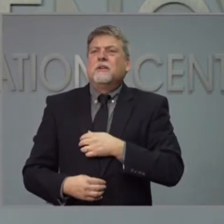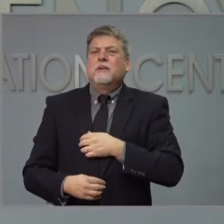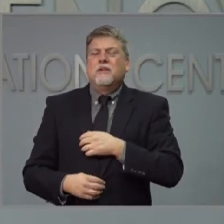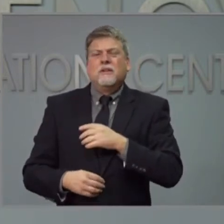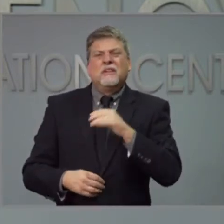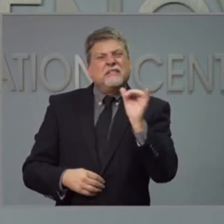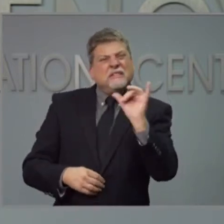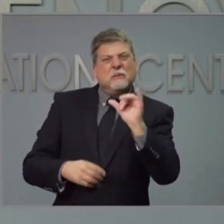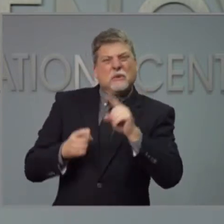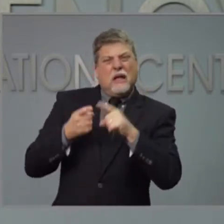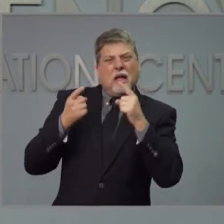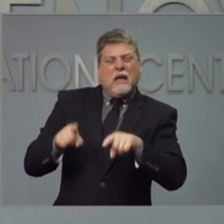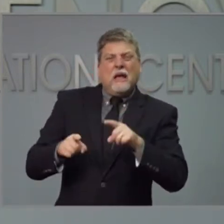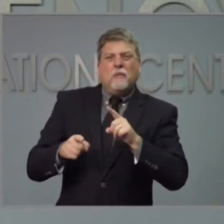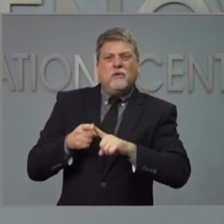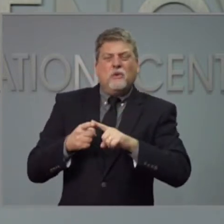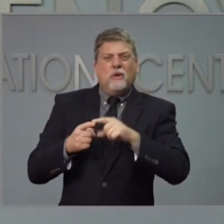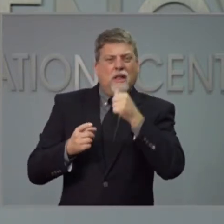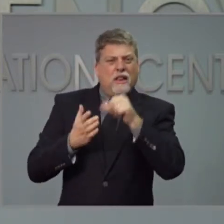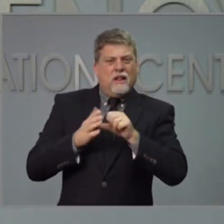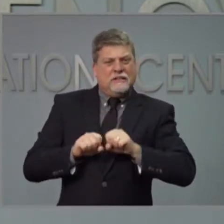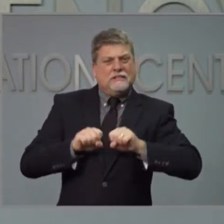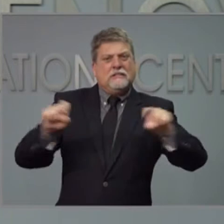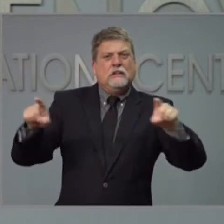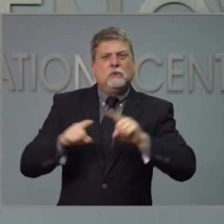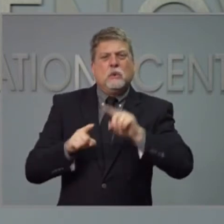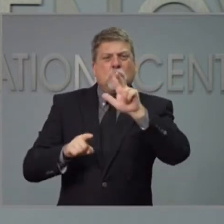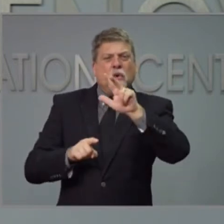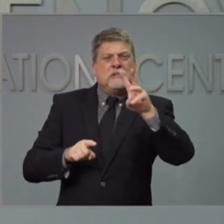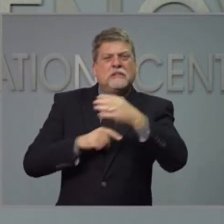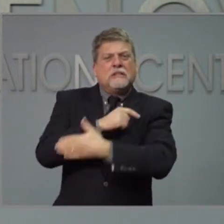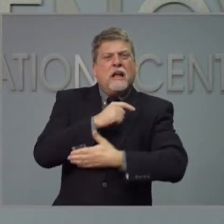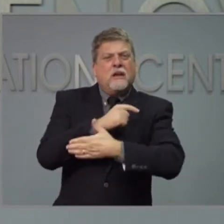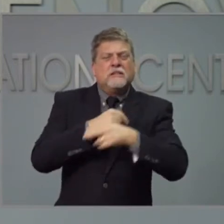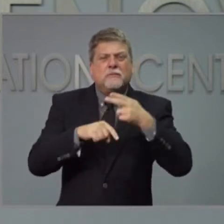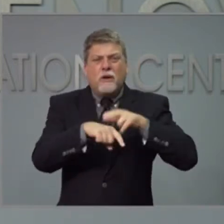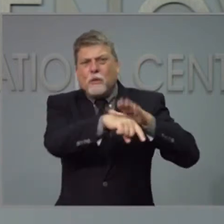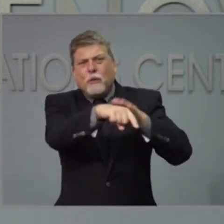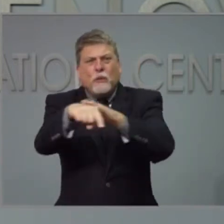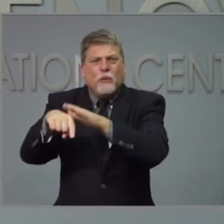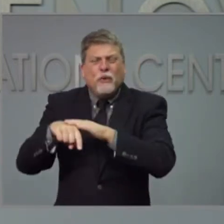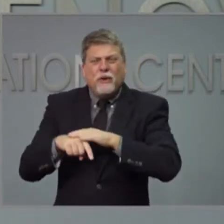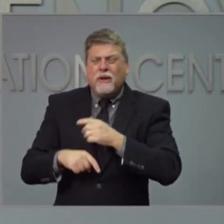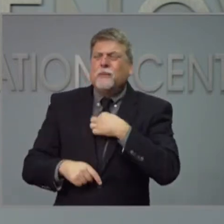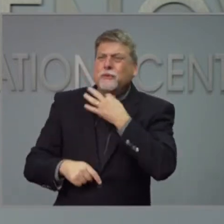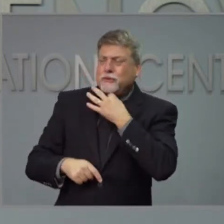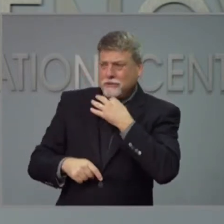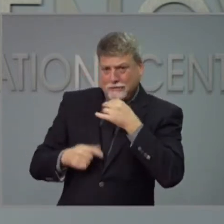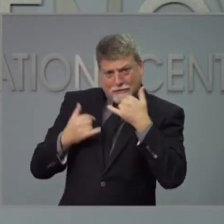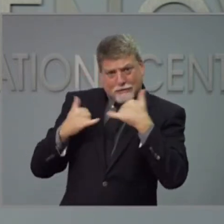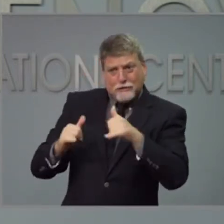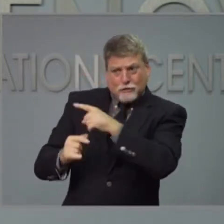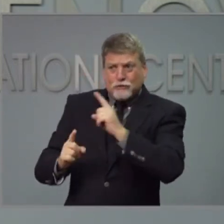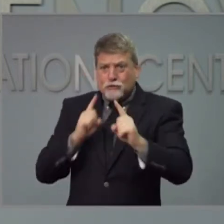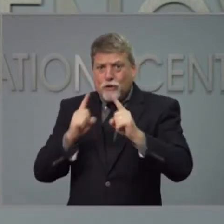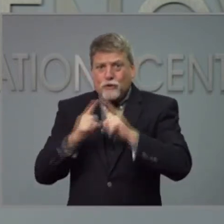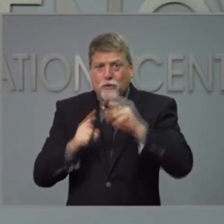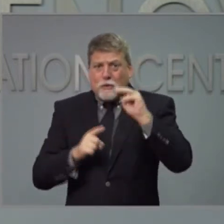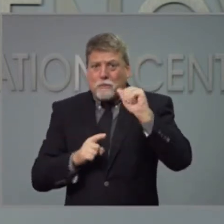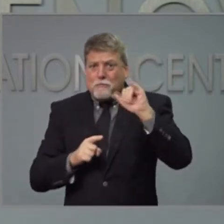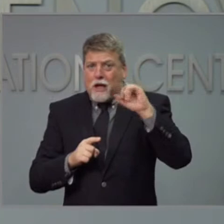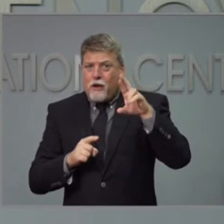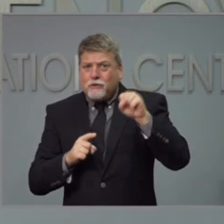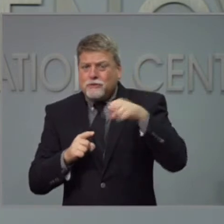sent to the 36 counties. Can you confirm about that level of discussion going on with mayors around the